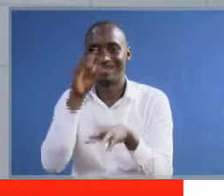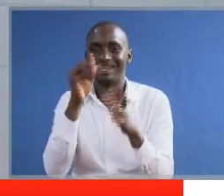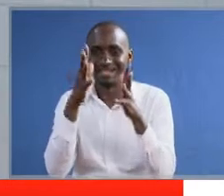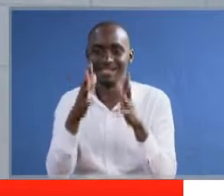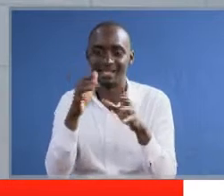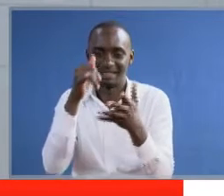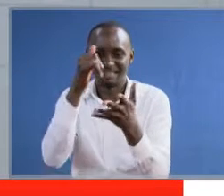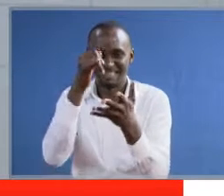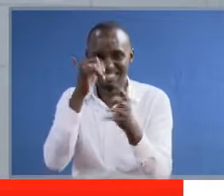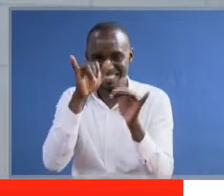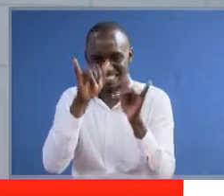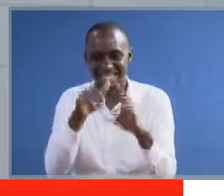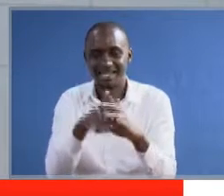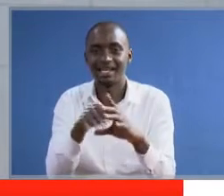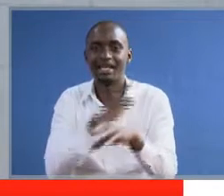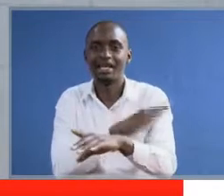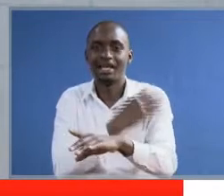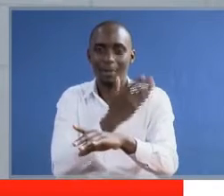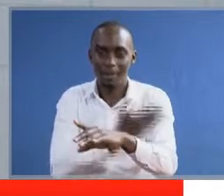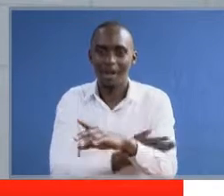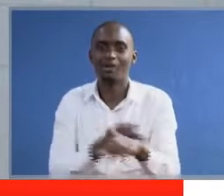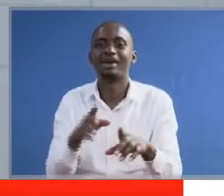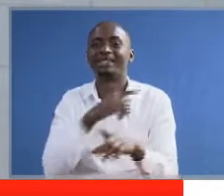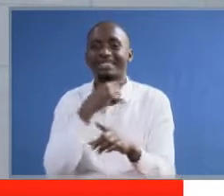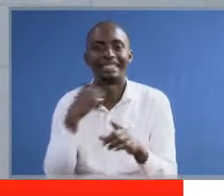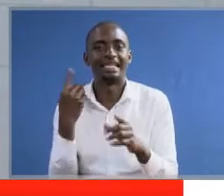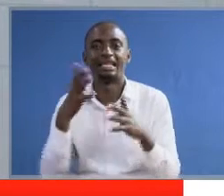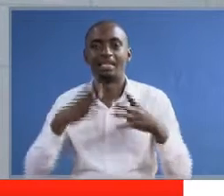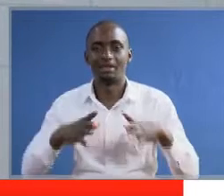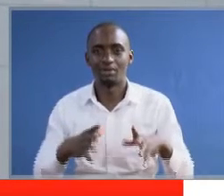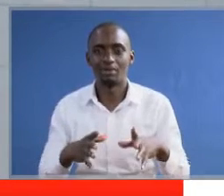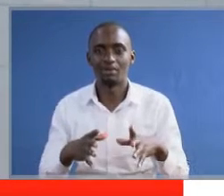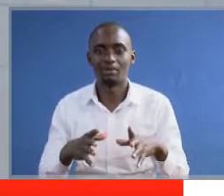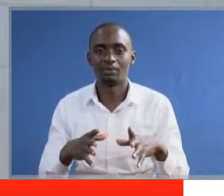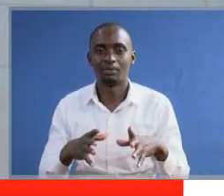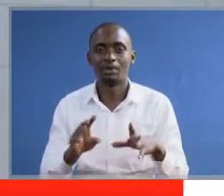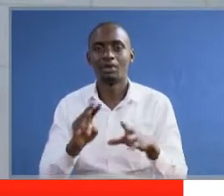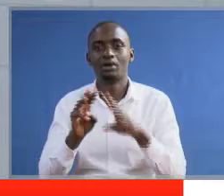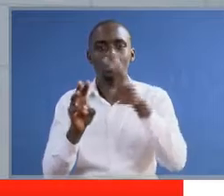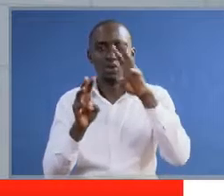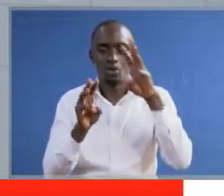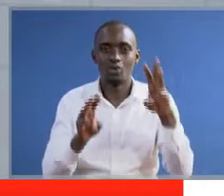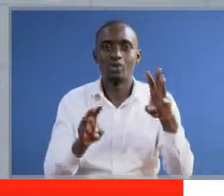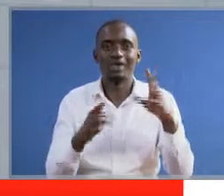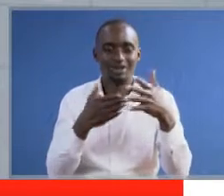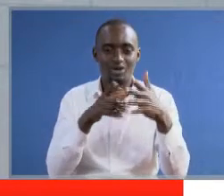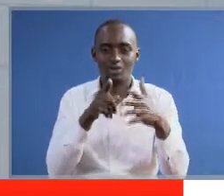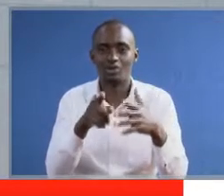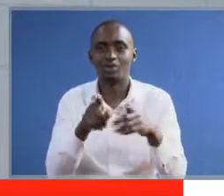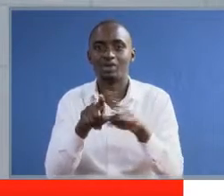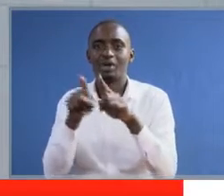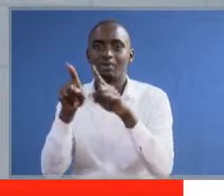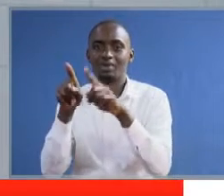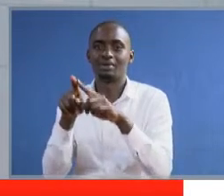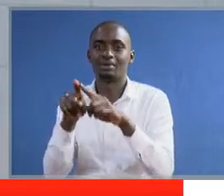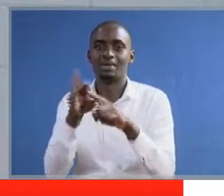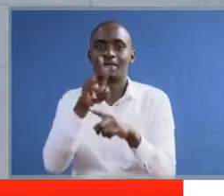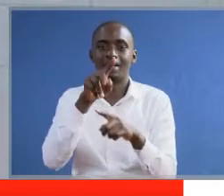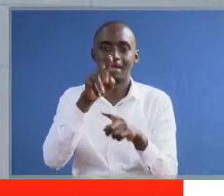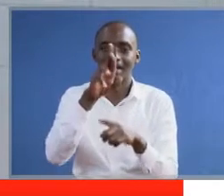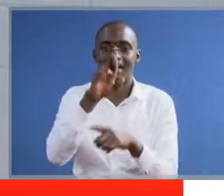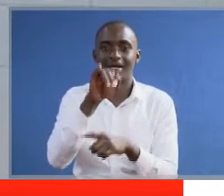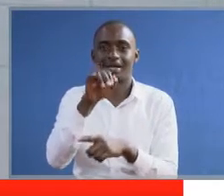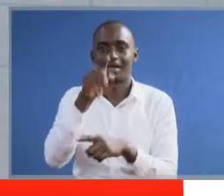power and sullied his legacy by brutalizing his own people. The West sabotaged you, you sabotaged yourself too." R.I.P. Mugabe, adding on to